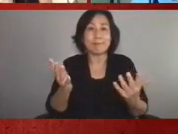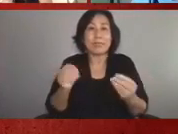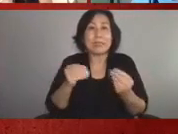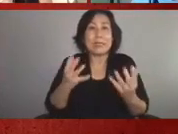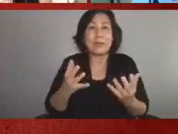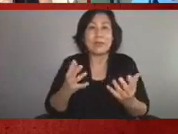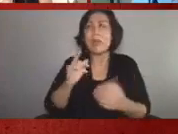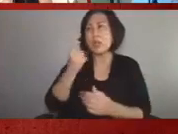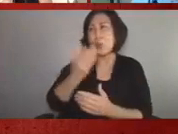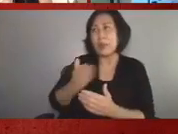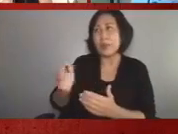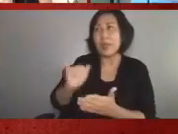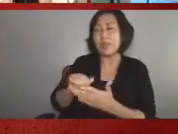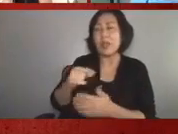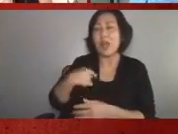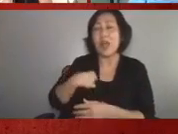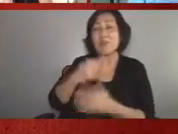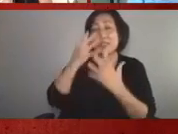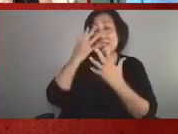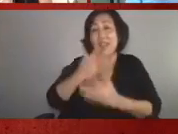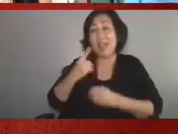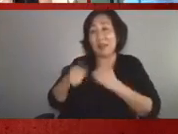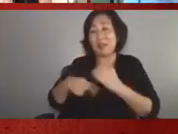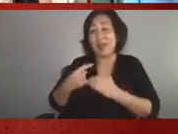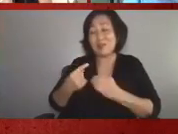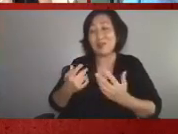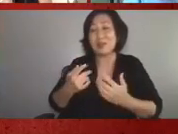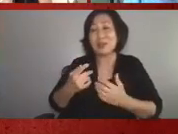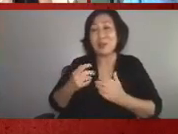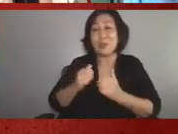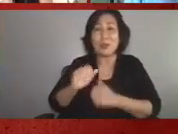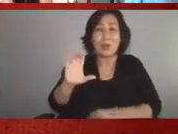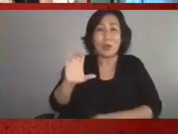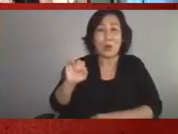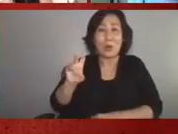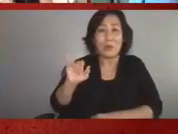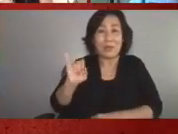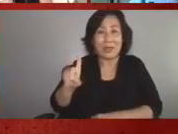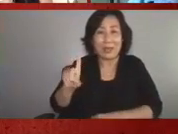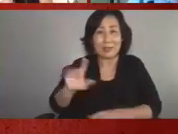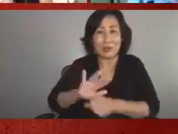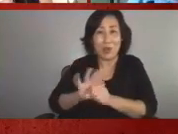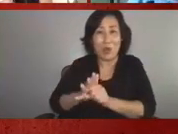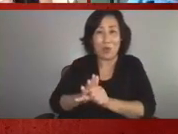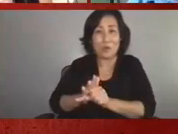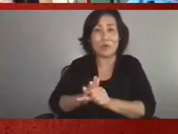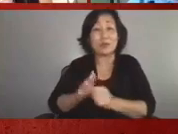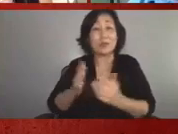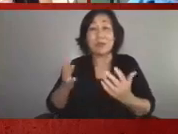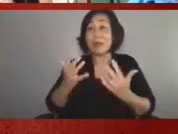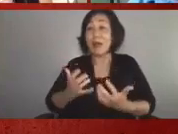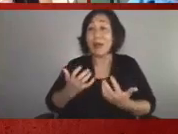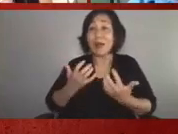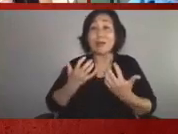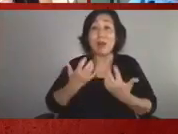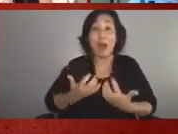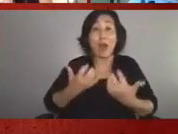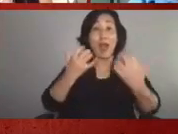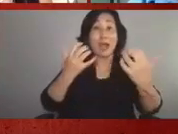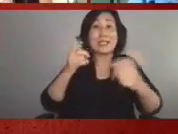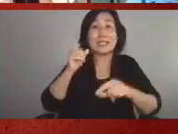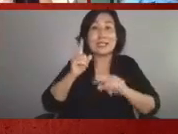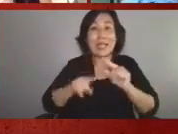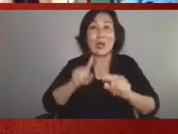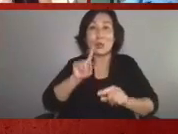one thing. The one thing that I'm sad about, with COVID, that the audience can't experience this